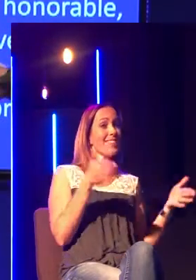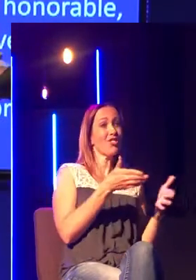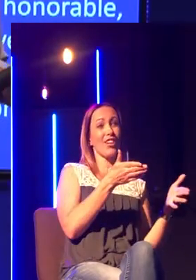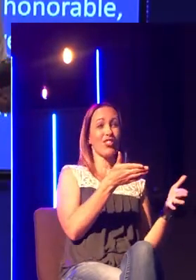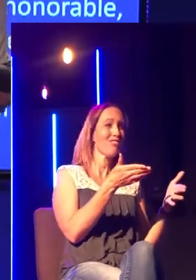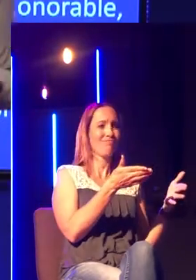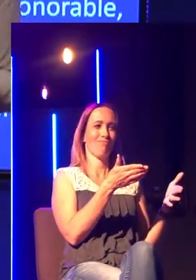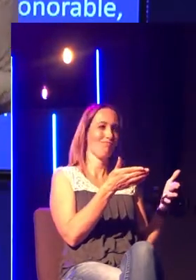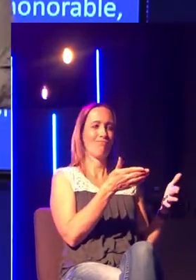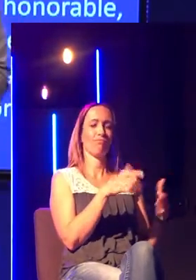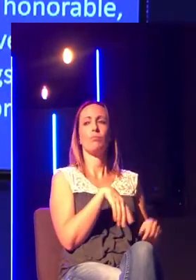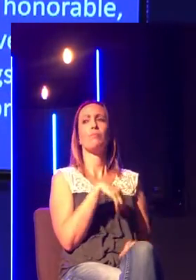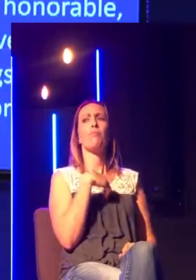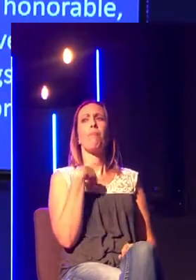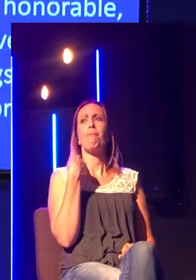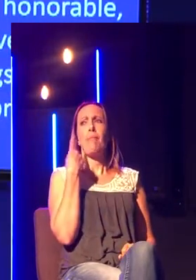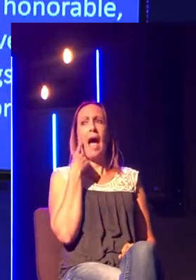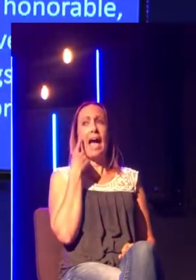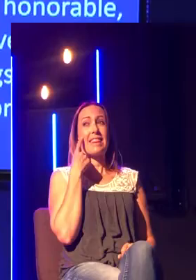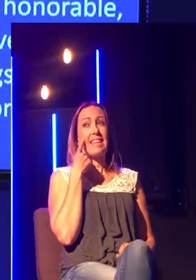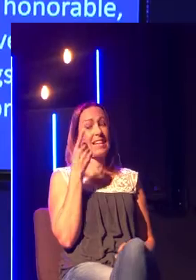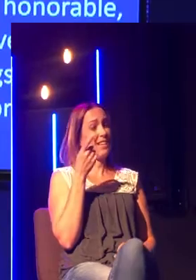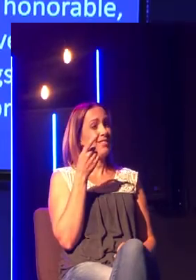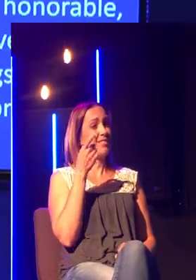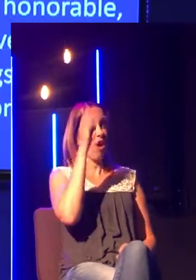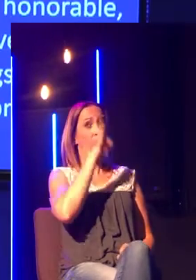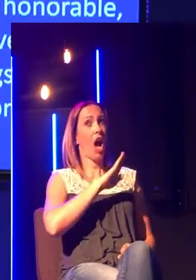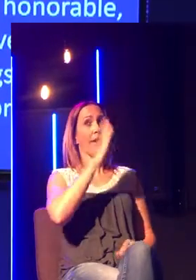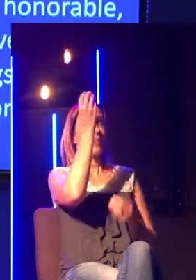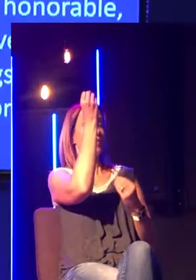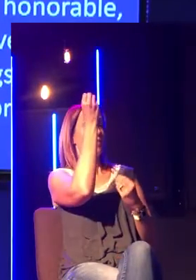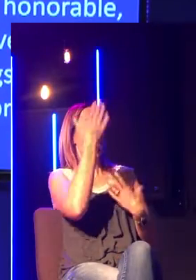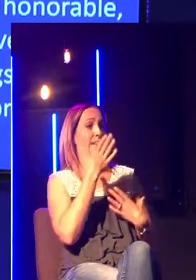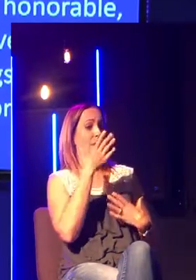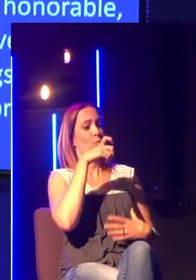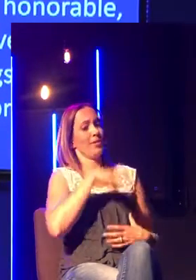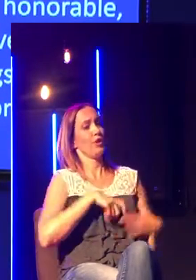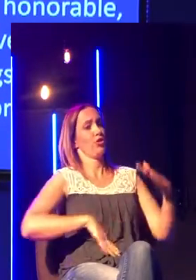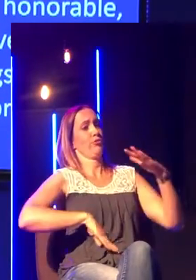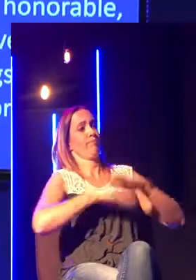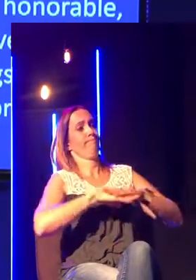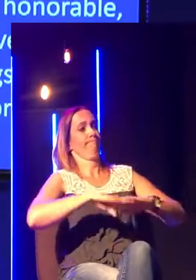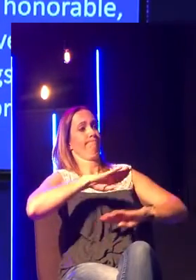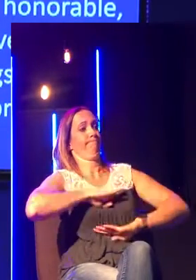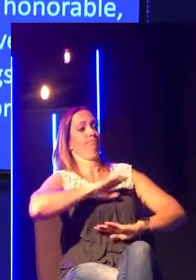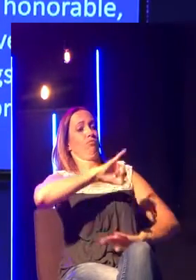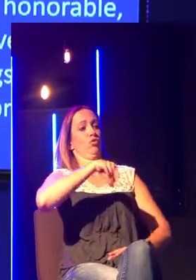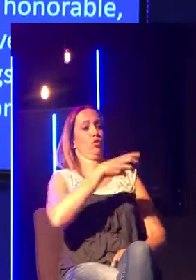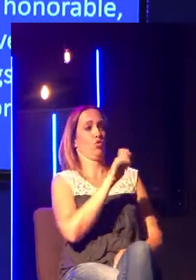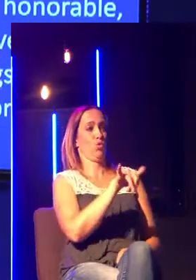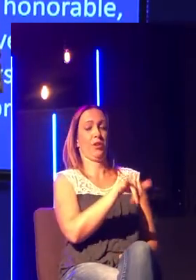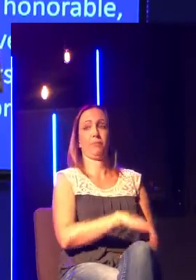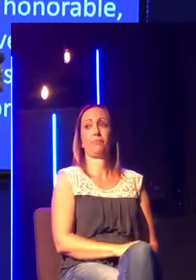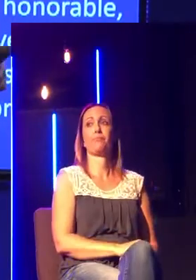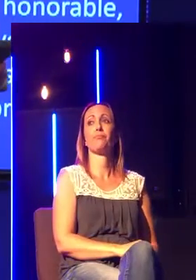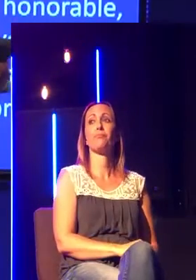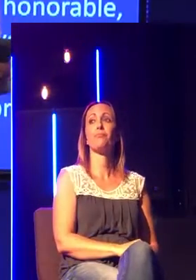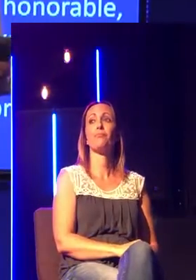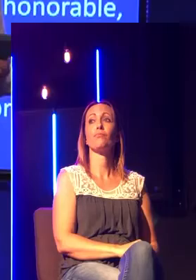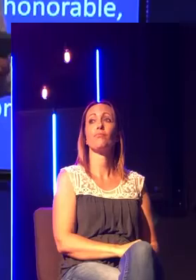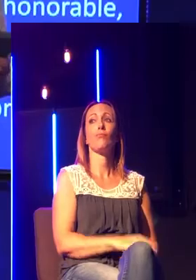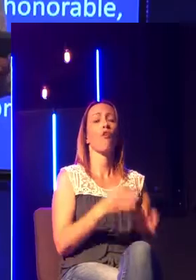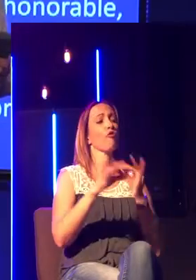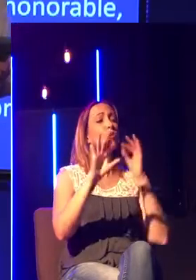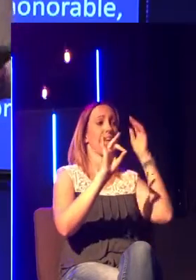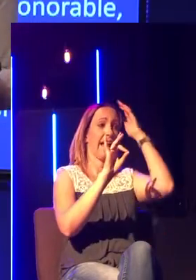You know what? I think it'd be a good idea for you to have. No, I think he's telling us we need to be full of joy. It says in verse 8, "Now, dear brothers and sisters, one